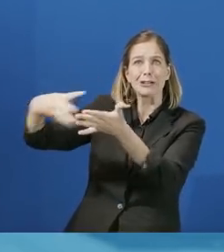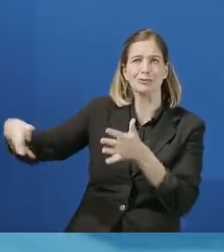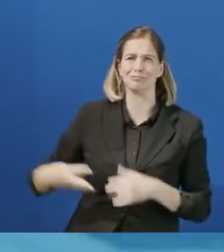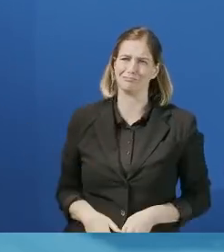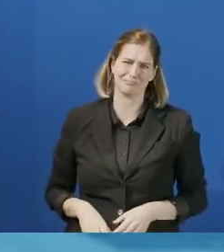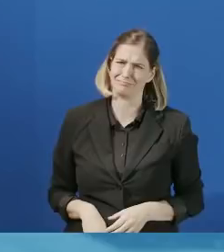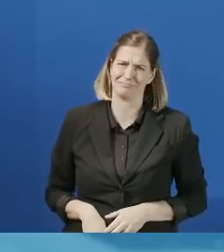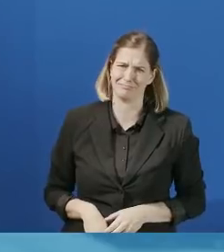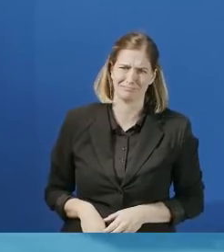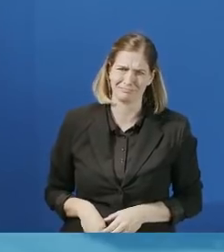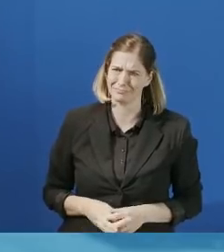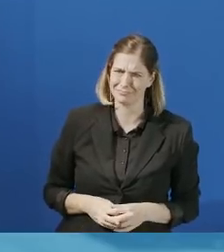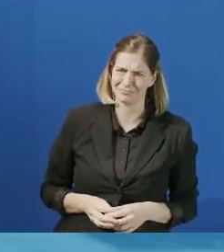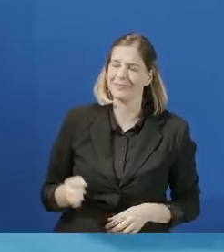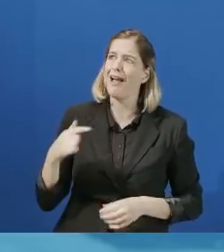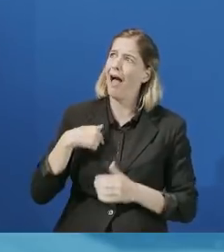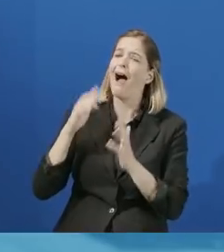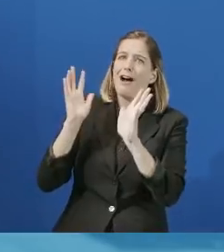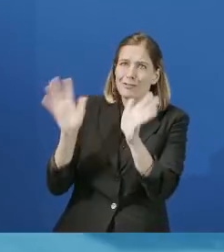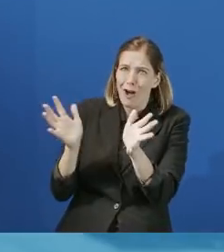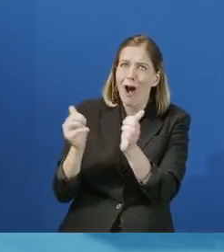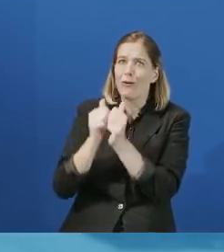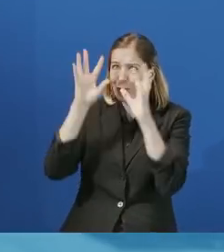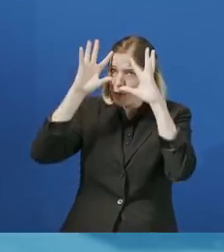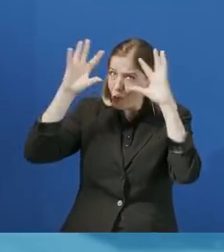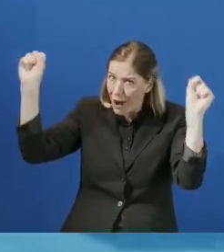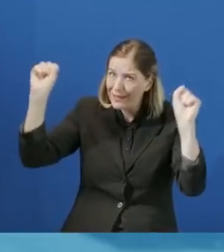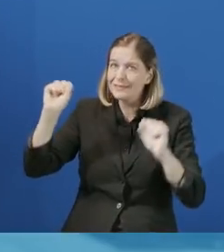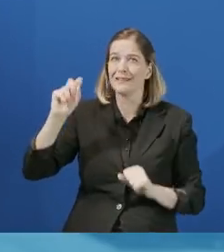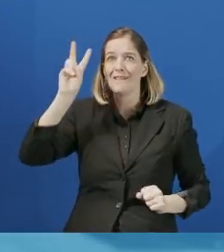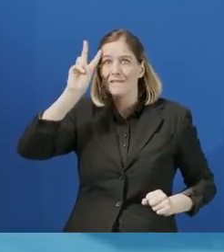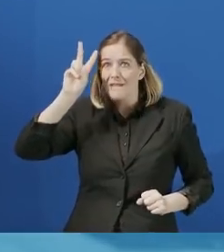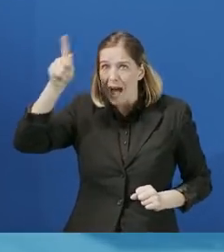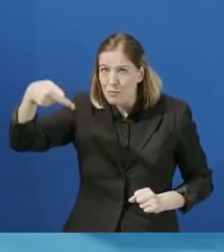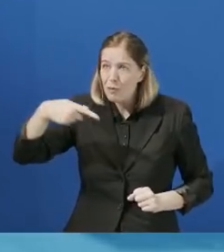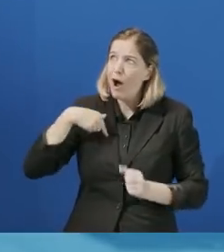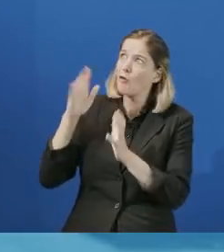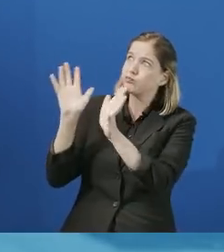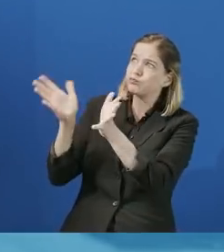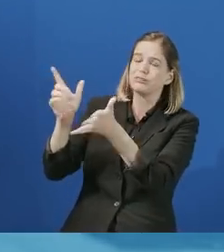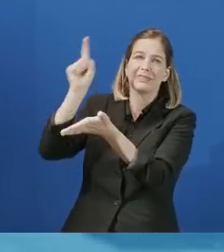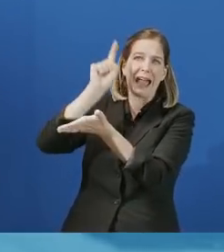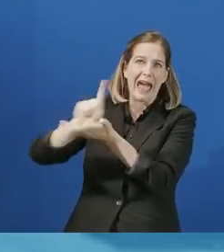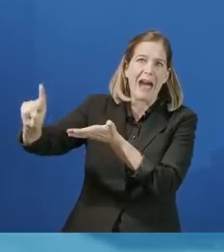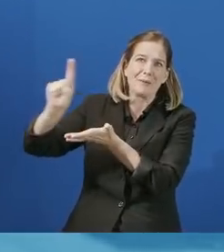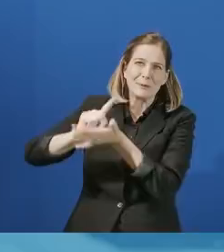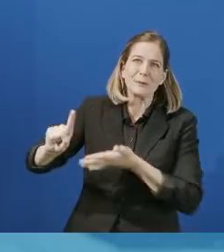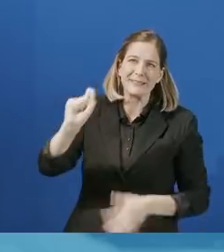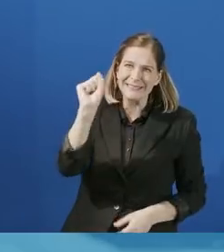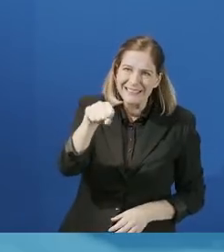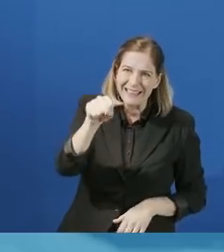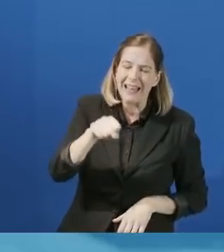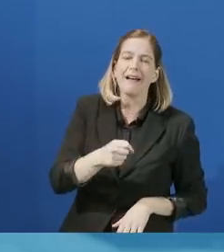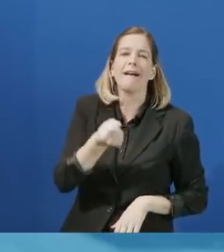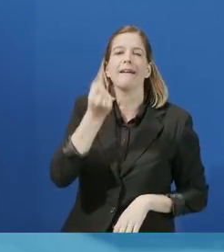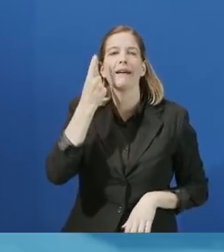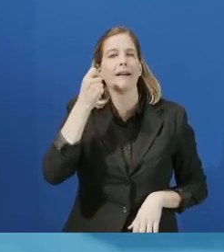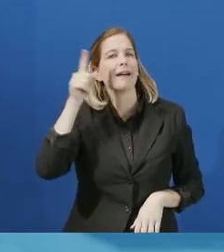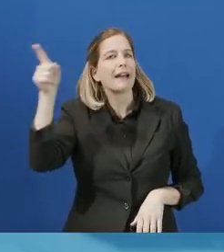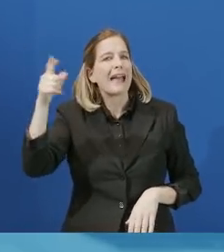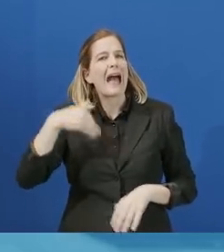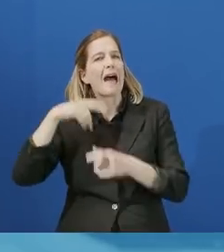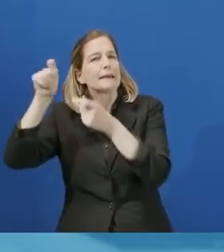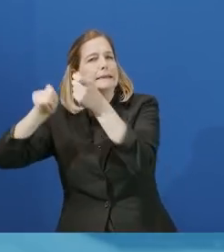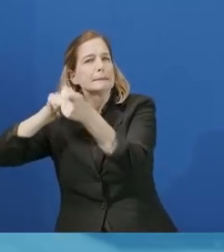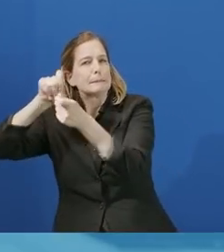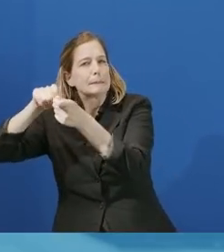president every week. I think there's a specific reason that he wants to come to Arizona. I don't know